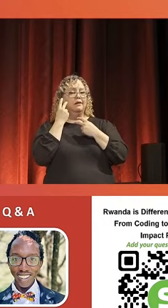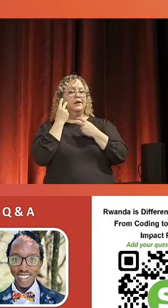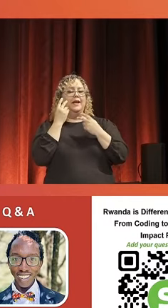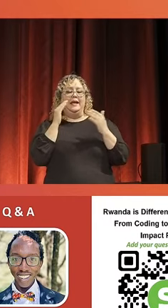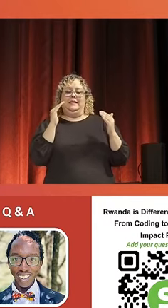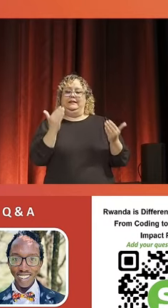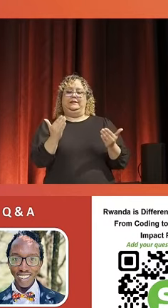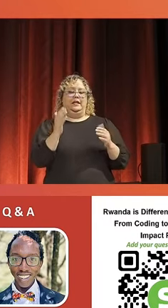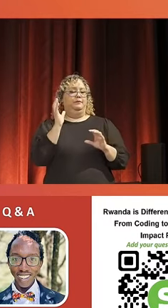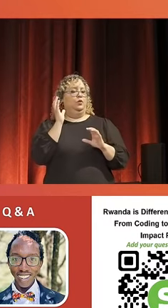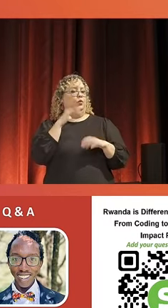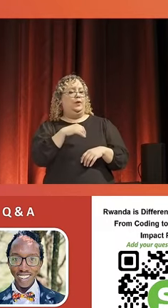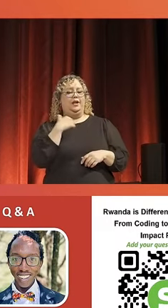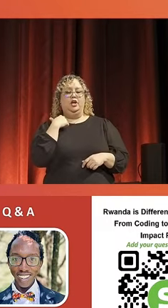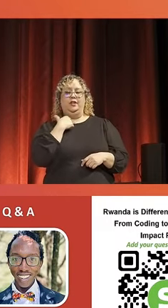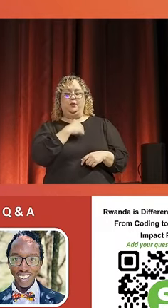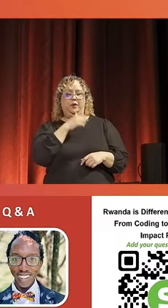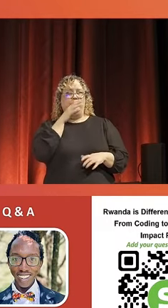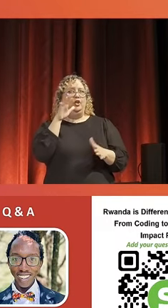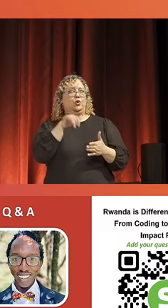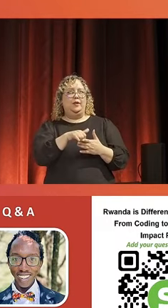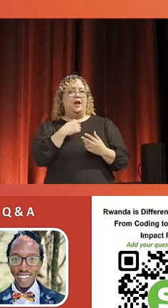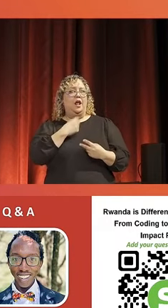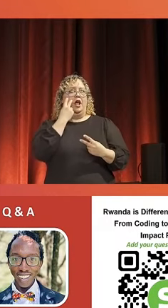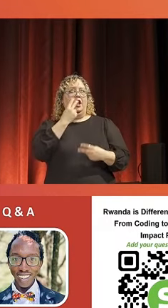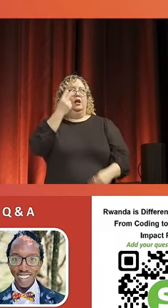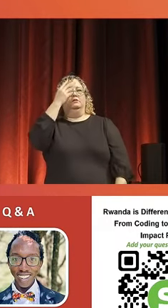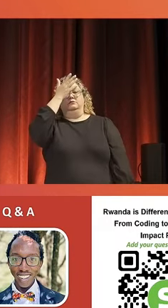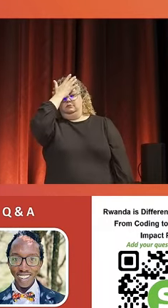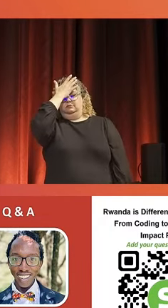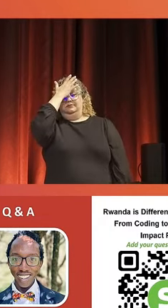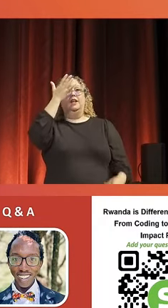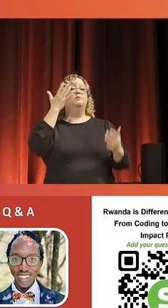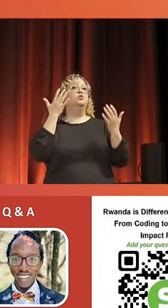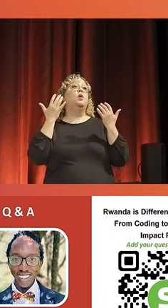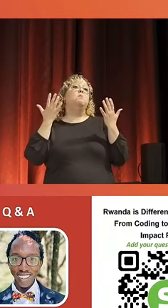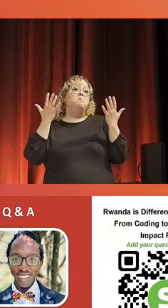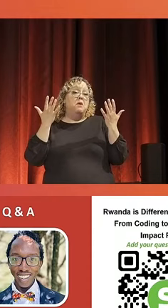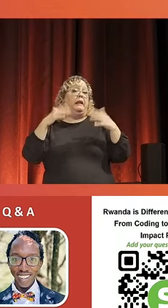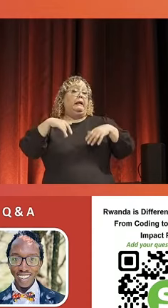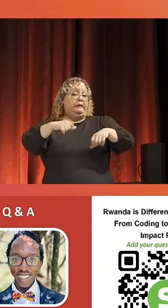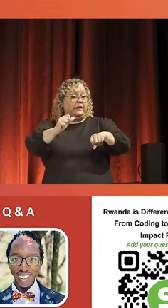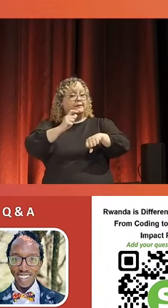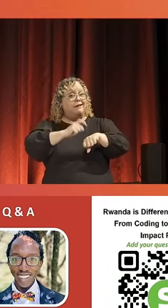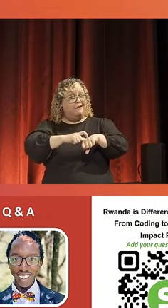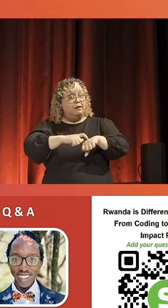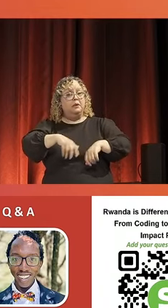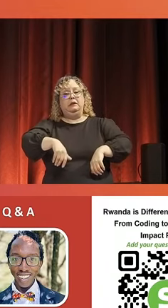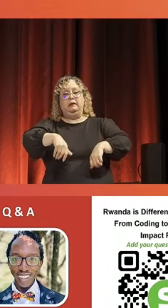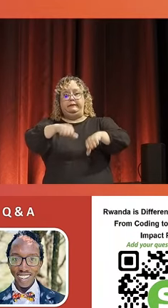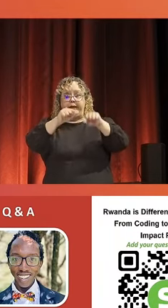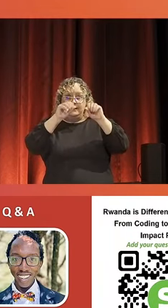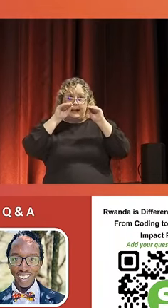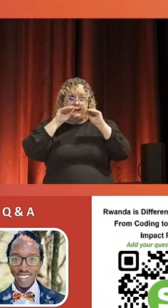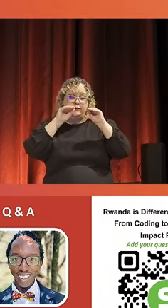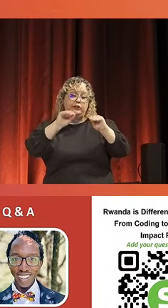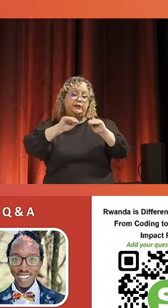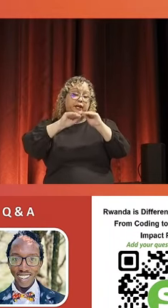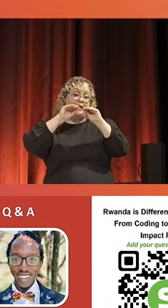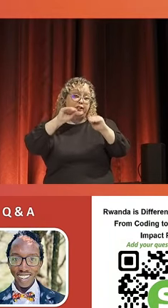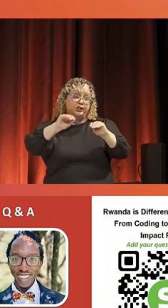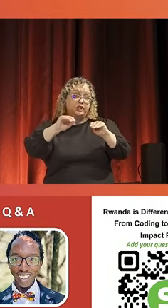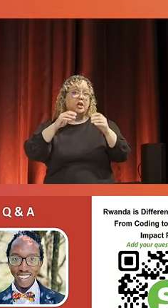it seems completely weird that we would do that. So I think it takes time and it takes a lot of education, and but with